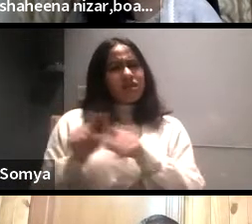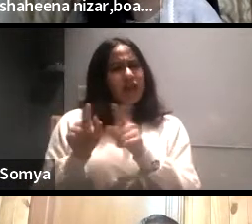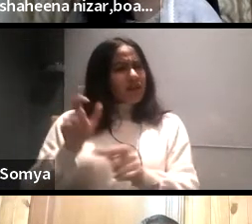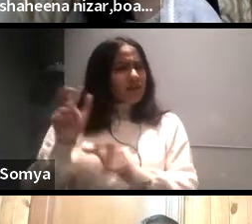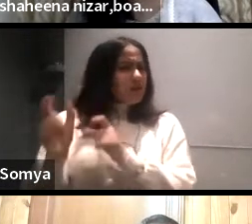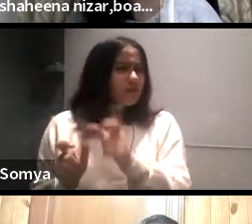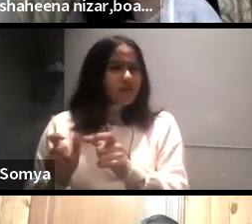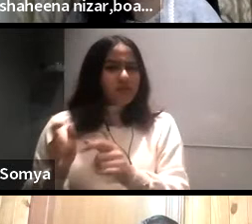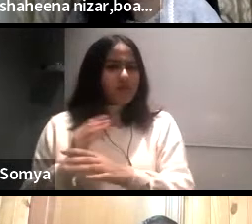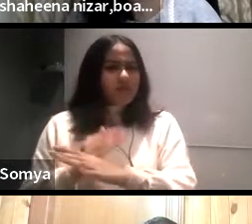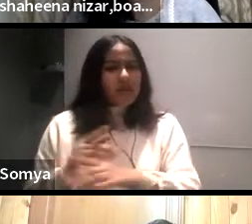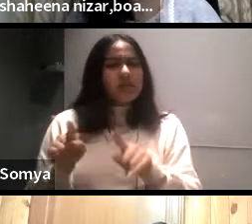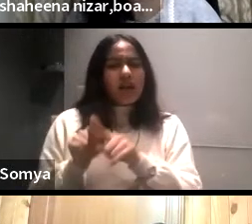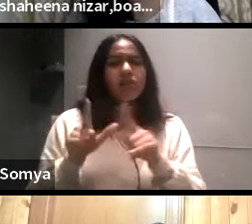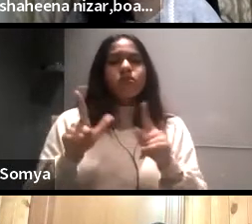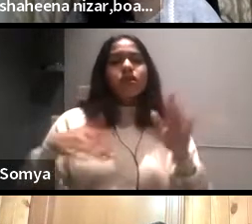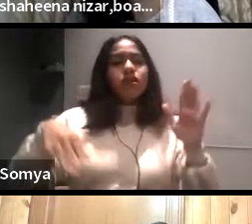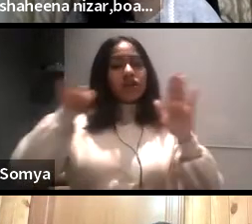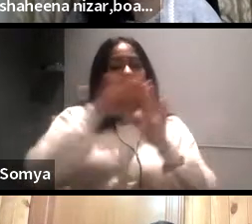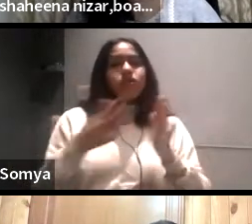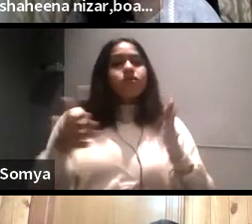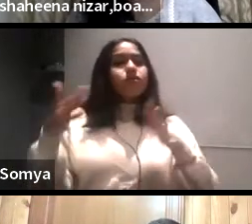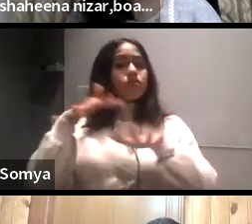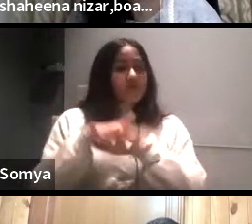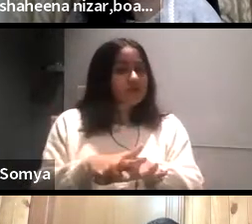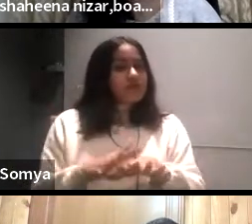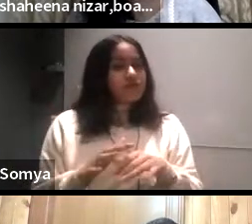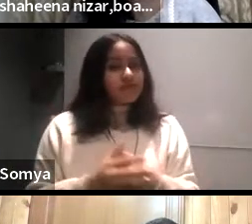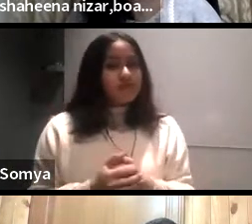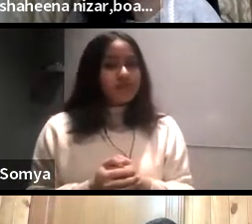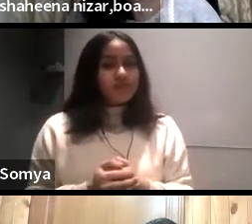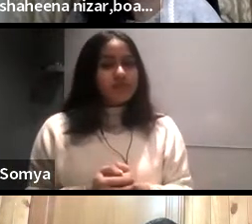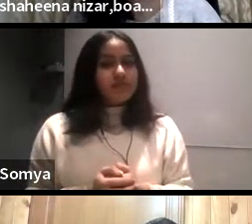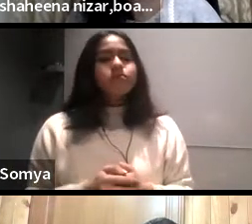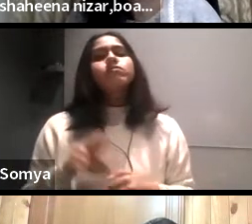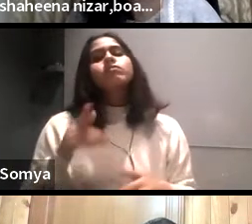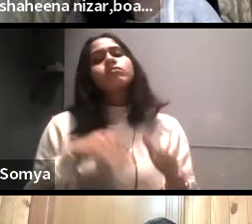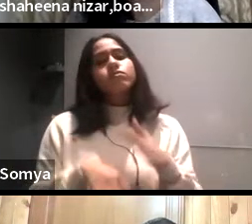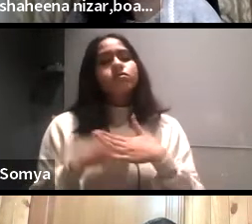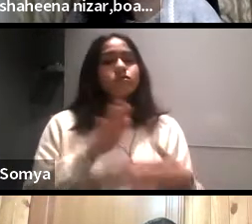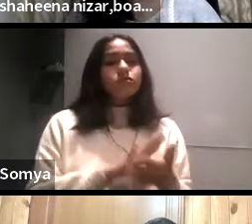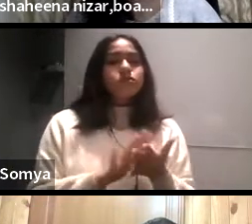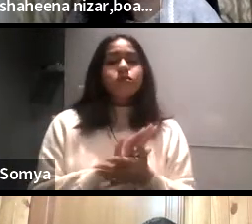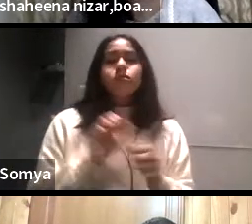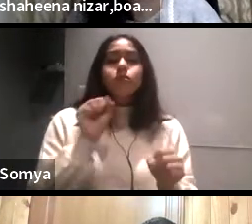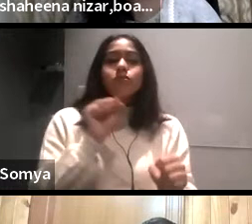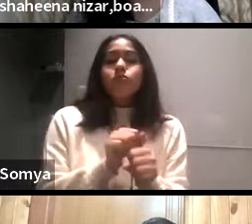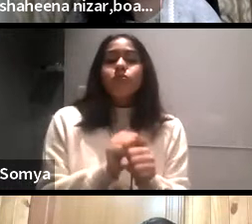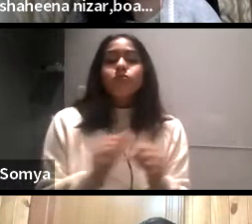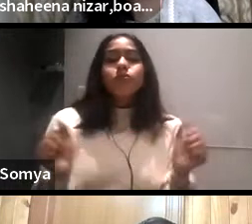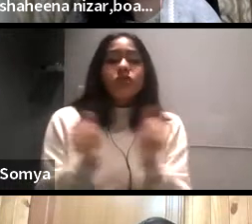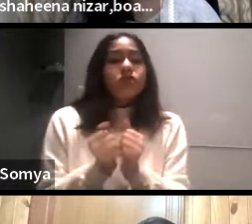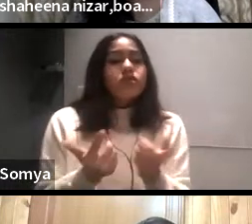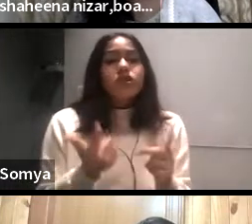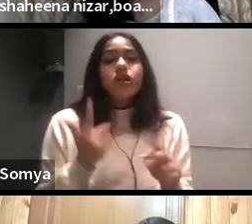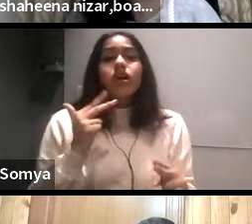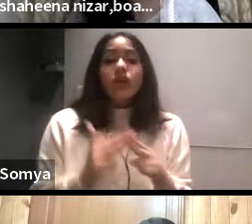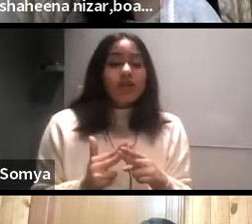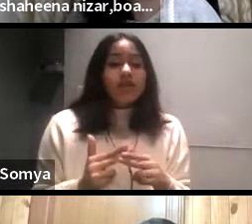around high-level inclusion. So the businesses that we work with are